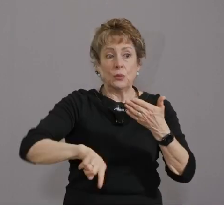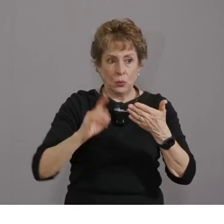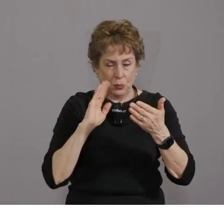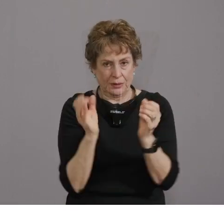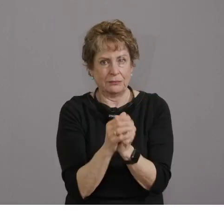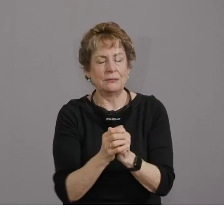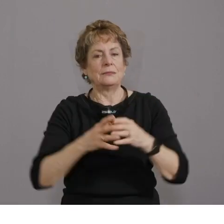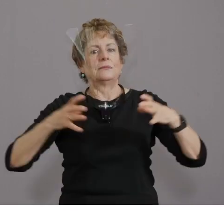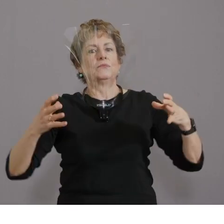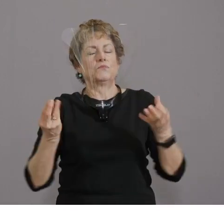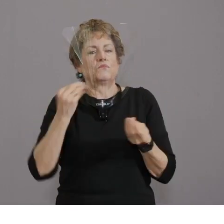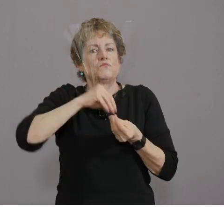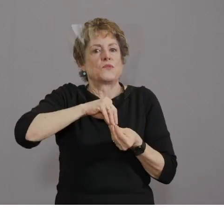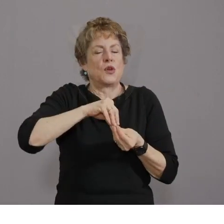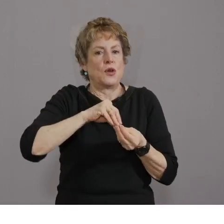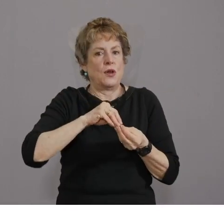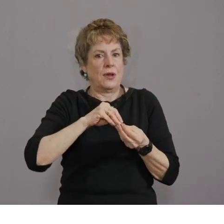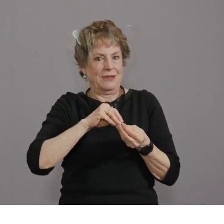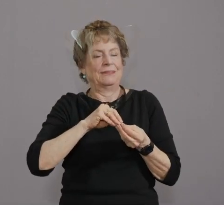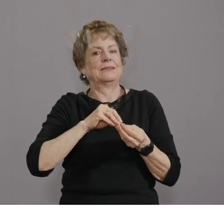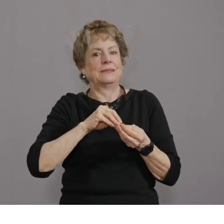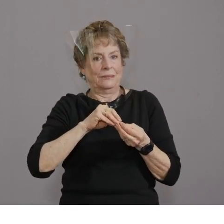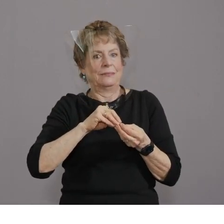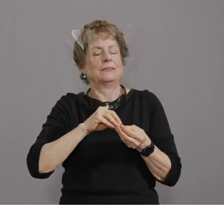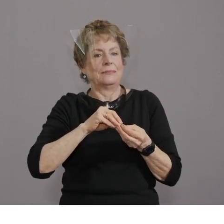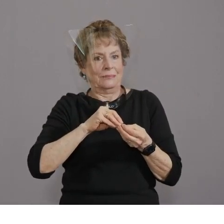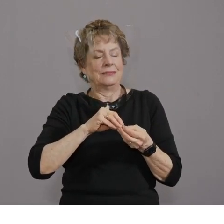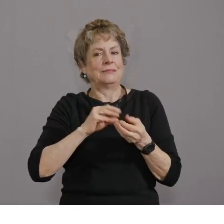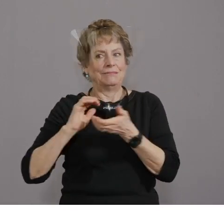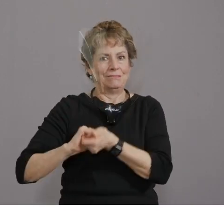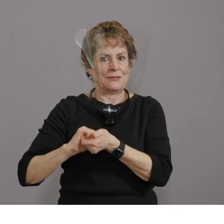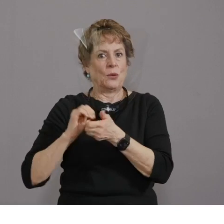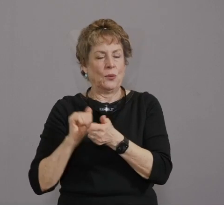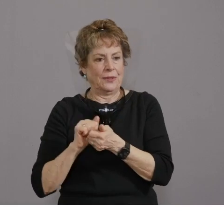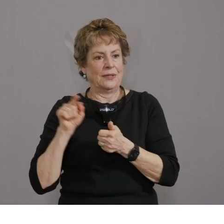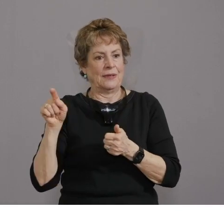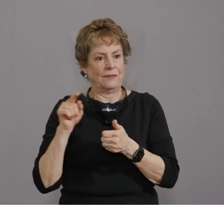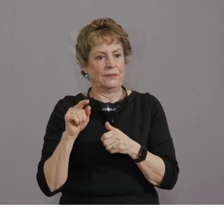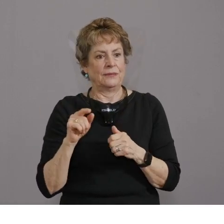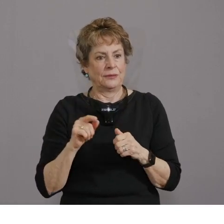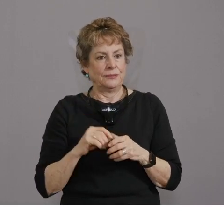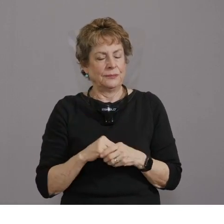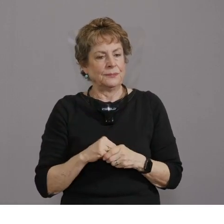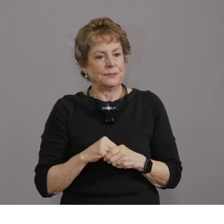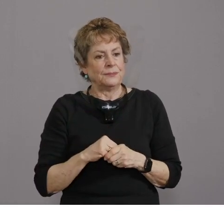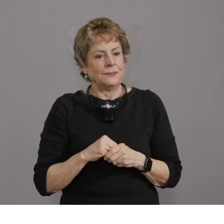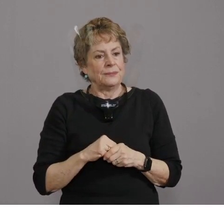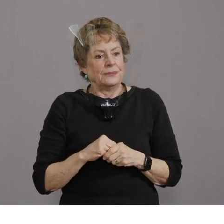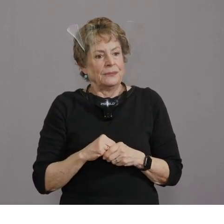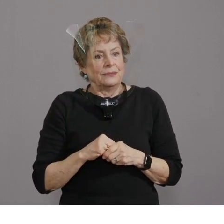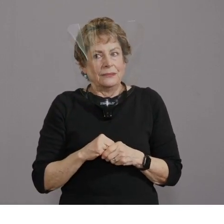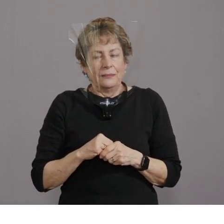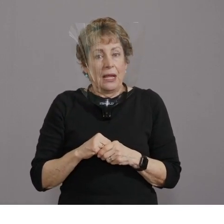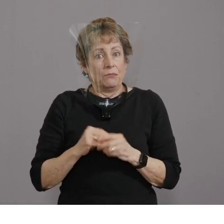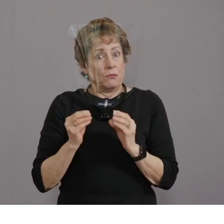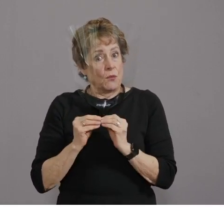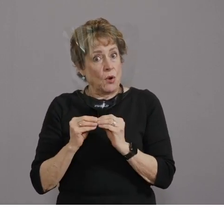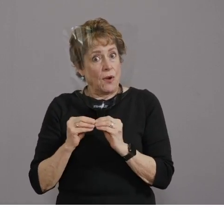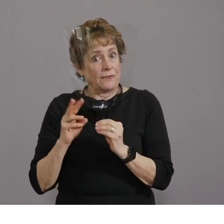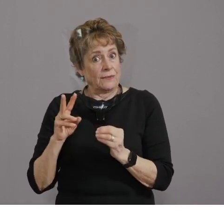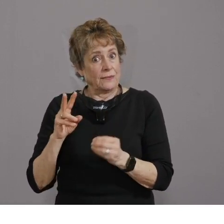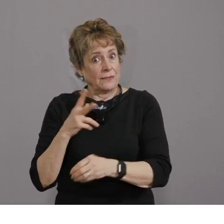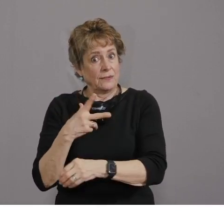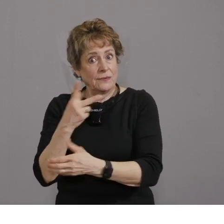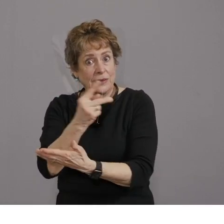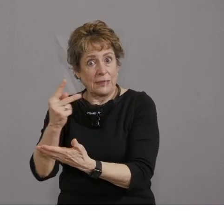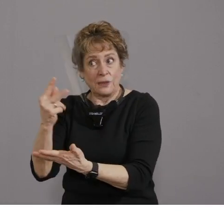vaccine becomes available, we will be adding additional providers. We've had over 730 providers onboarded